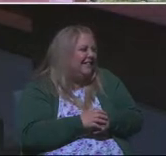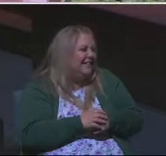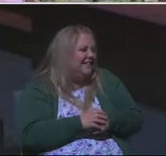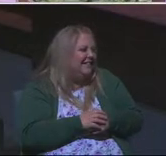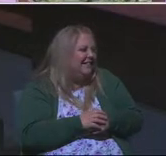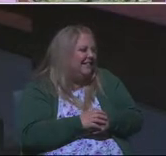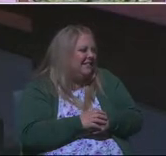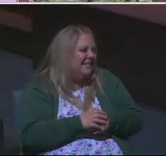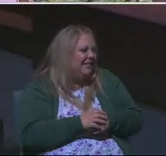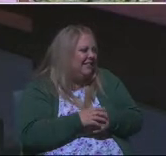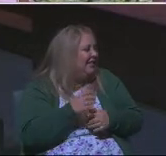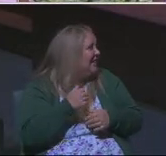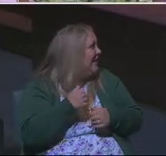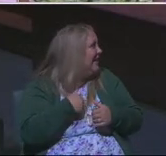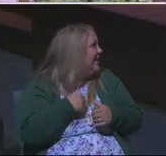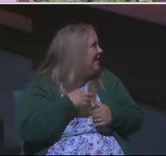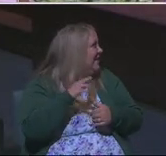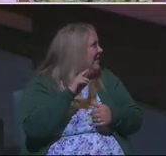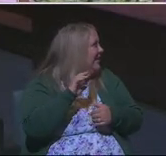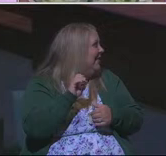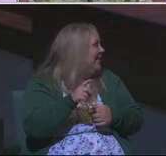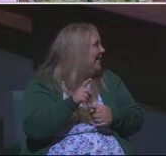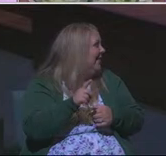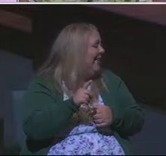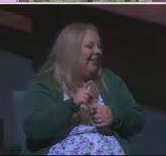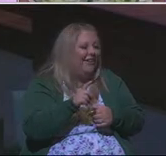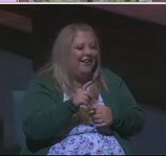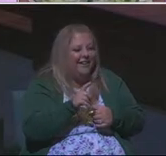I said, this is God. No, I didn't.